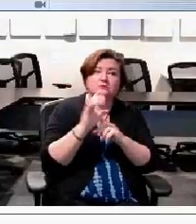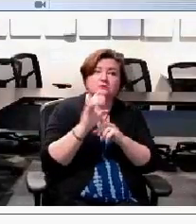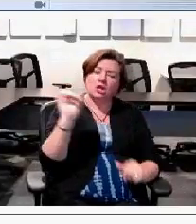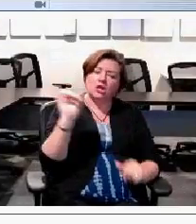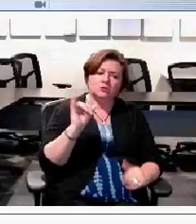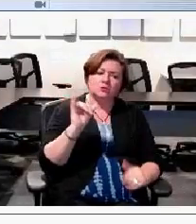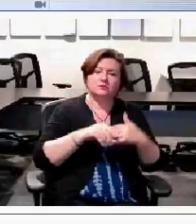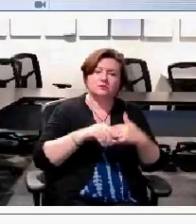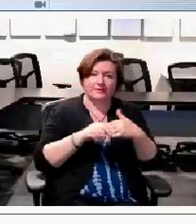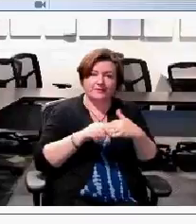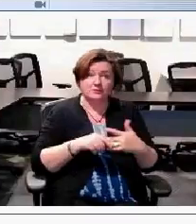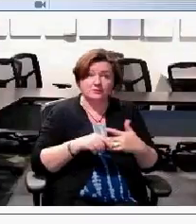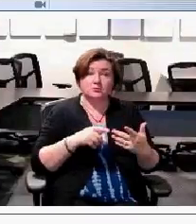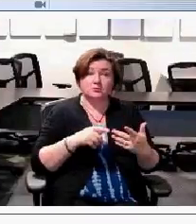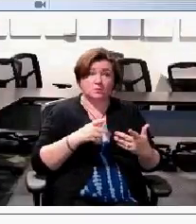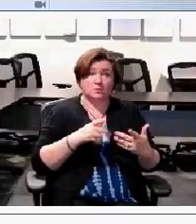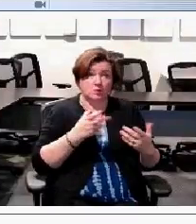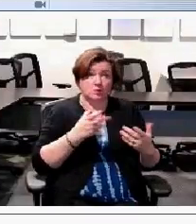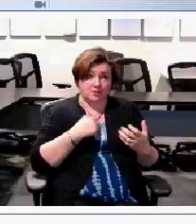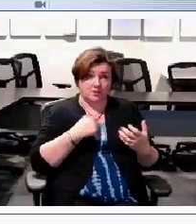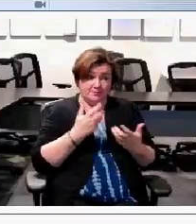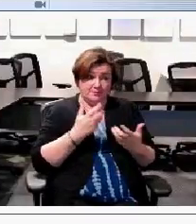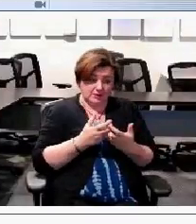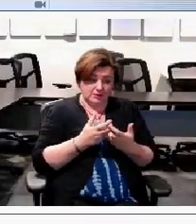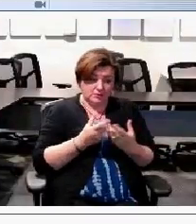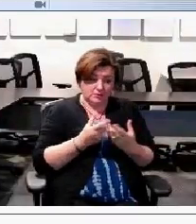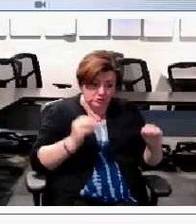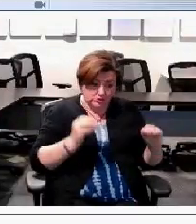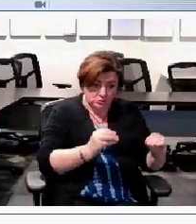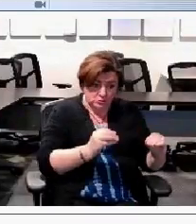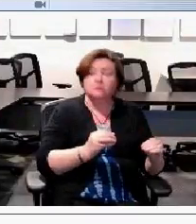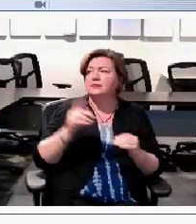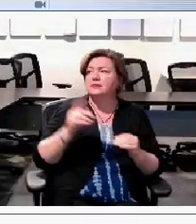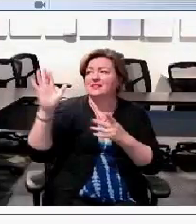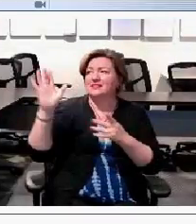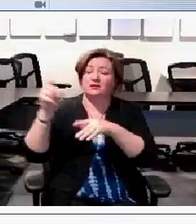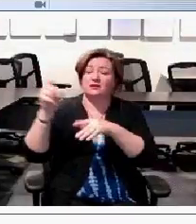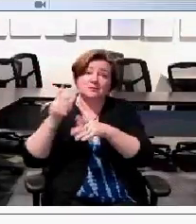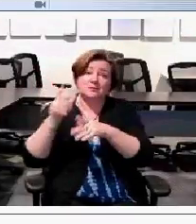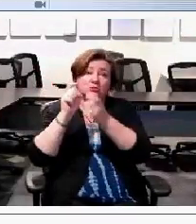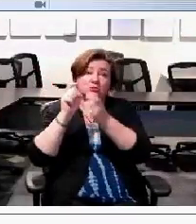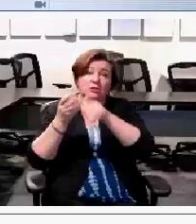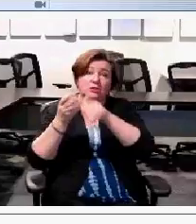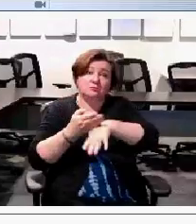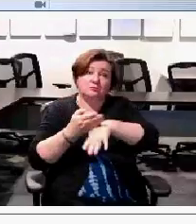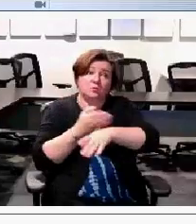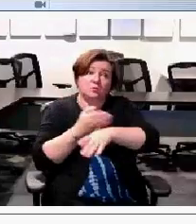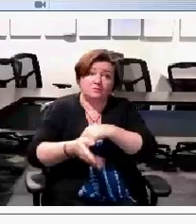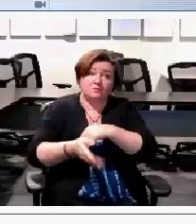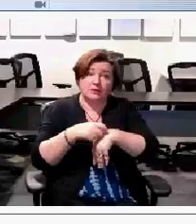doing is relevant and responsive to a family that might have their needs change over the course of time that we're